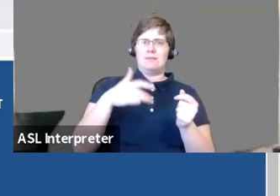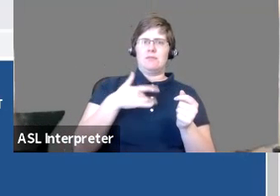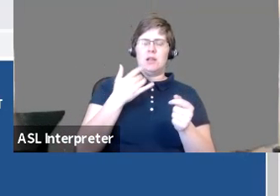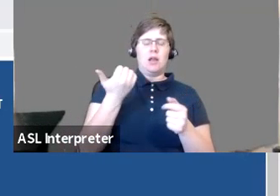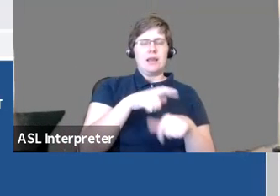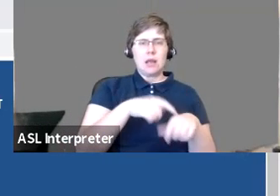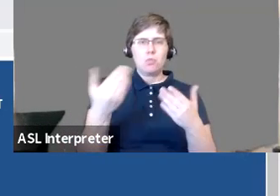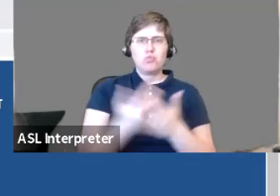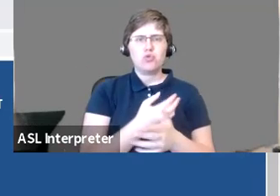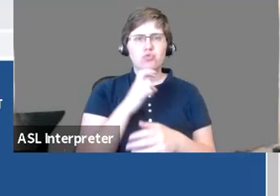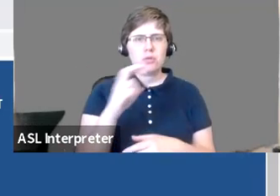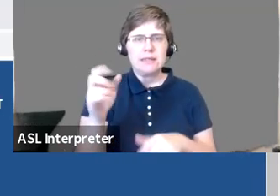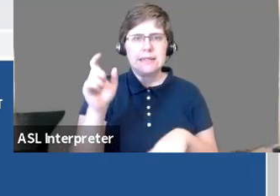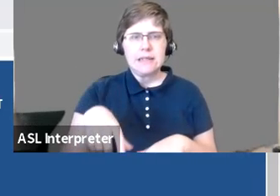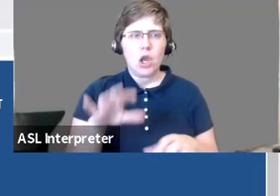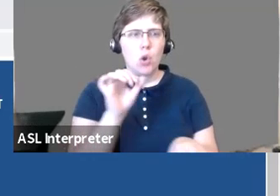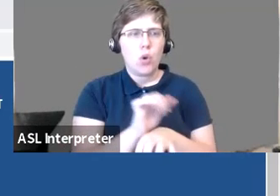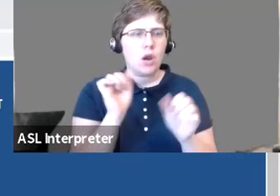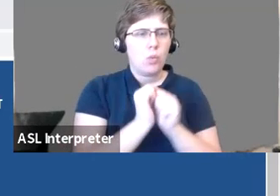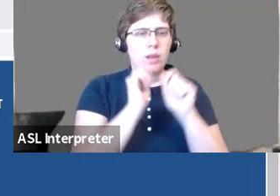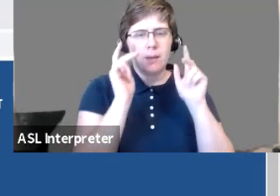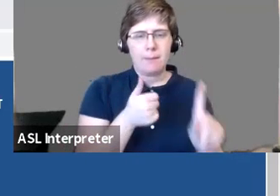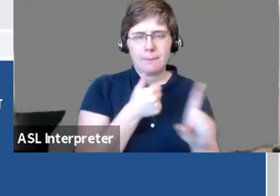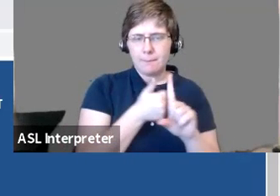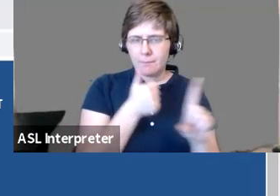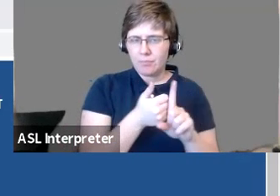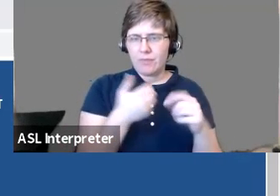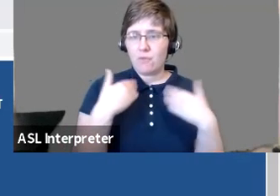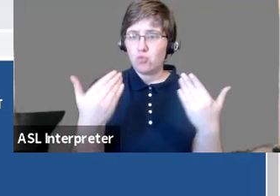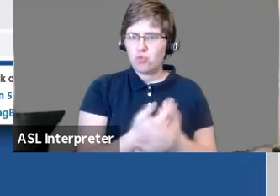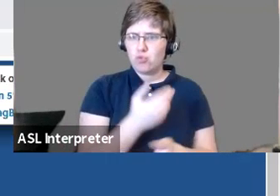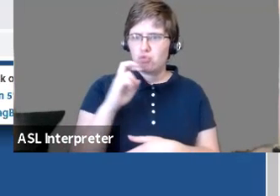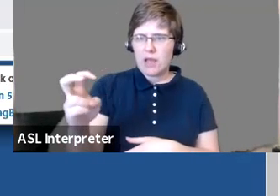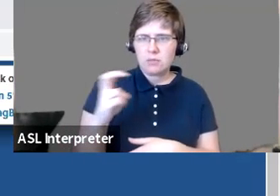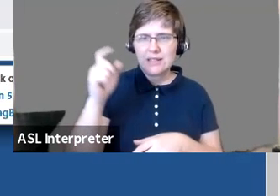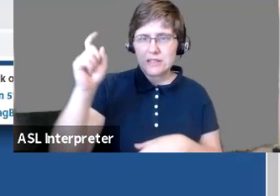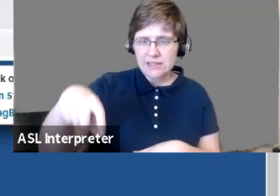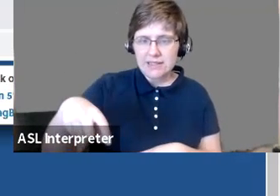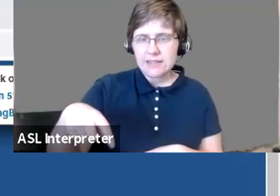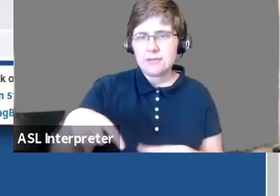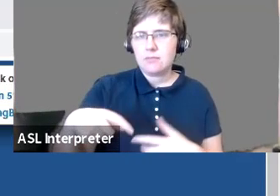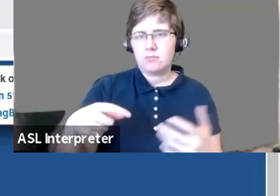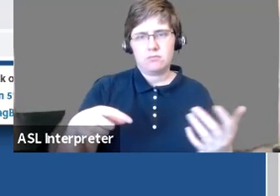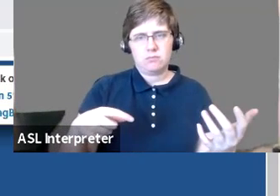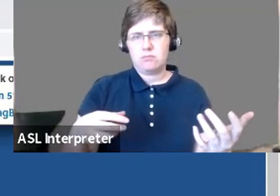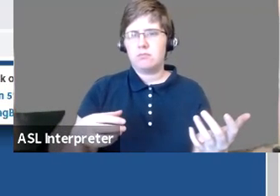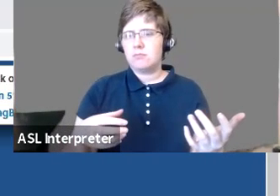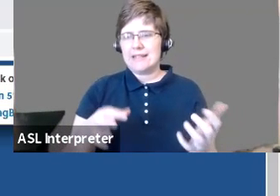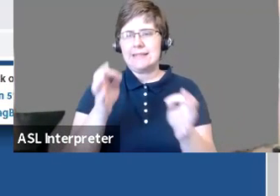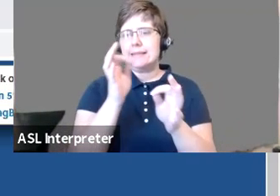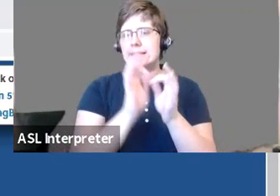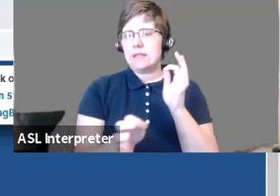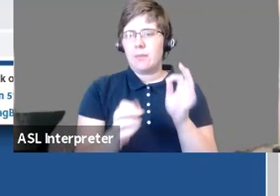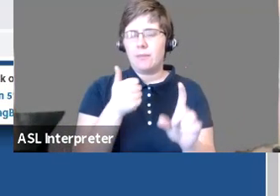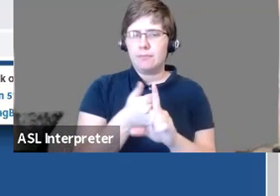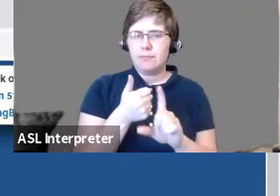new transportation need or are working with an individual that has a new transportation need. It's pretty simple to put in